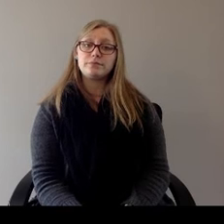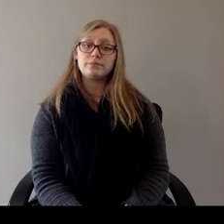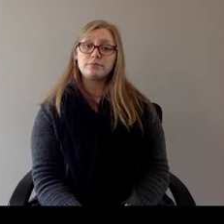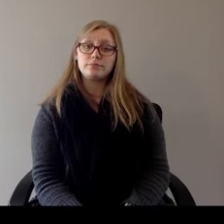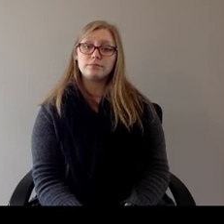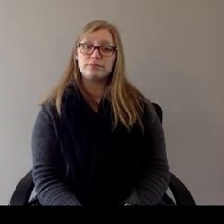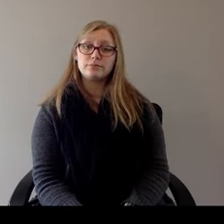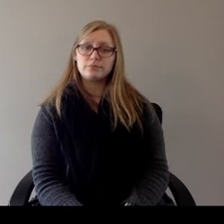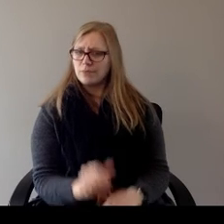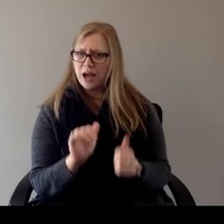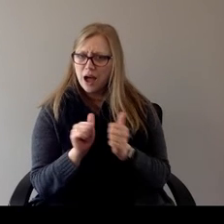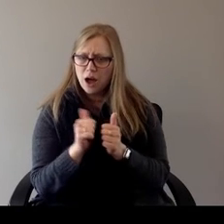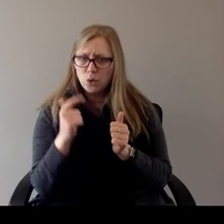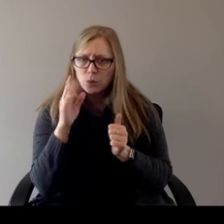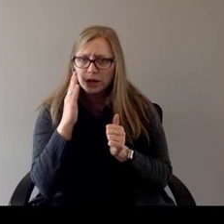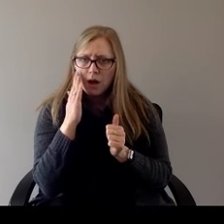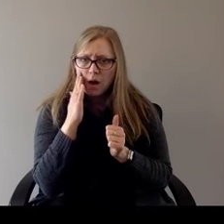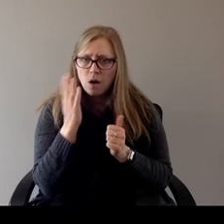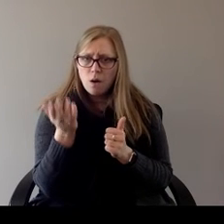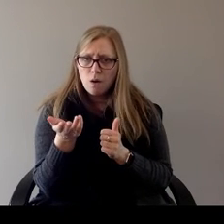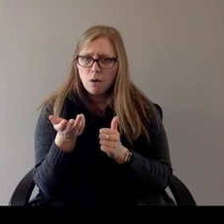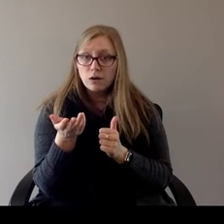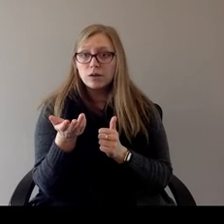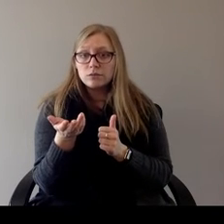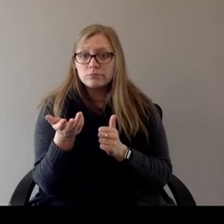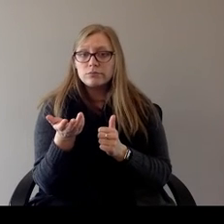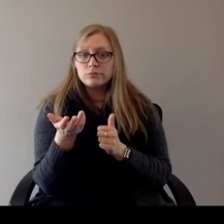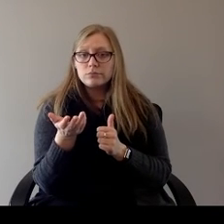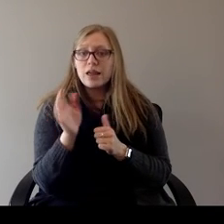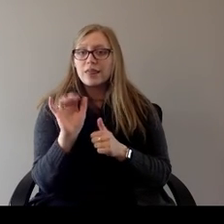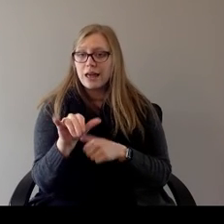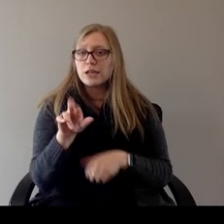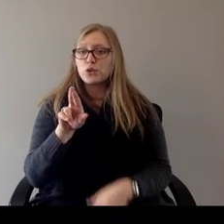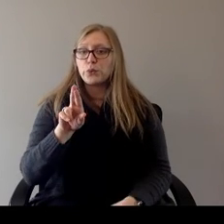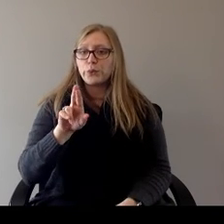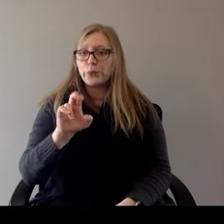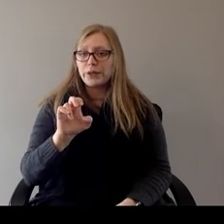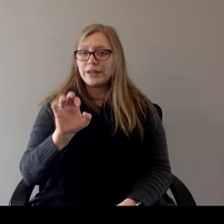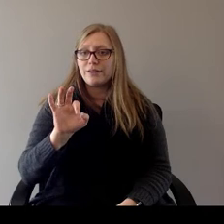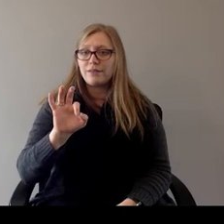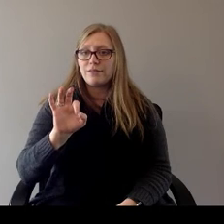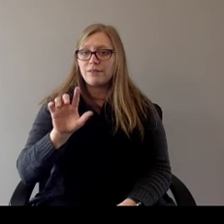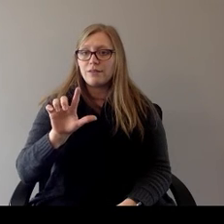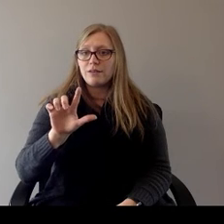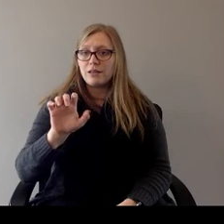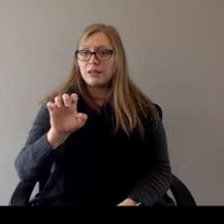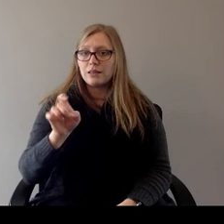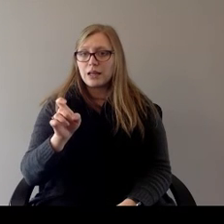And how do we know that? What's our reasoning? That's called the reflexive